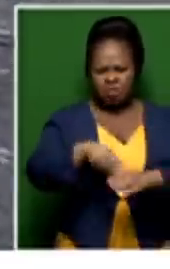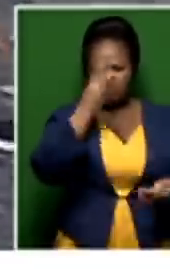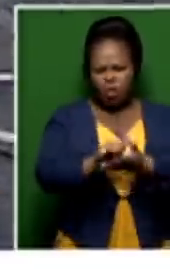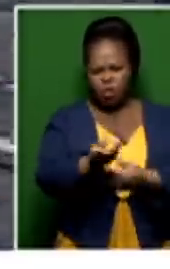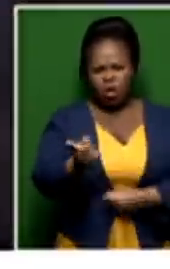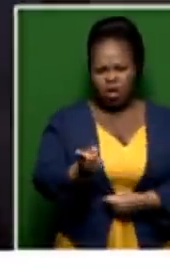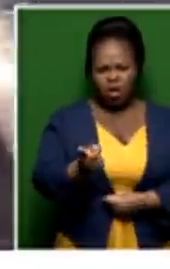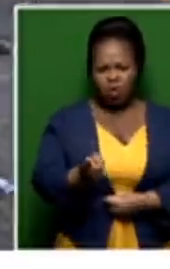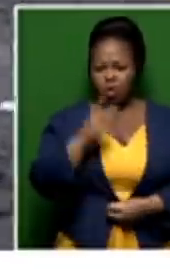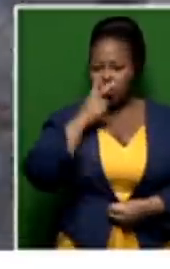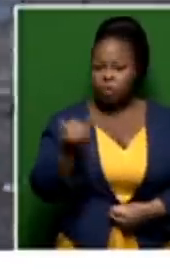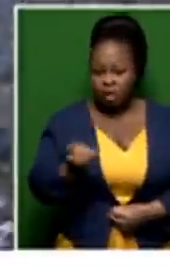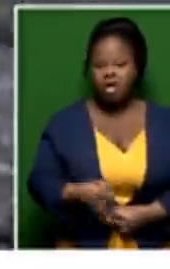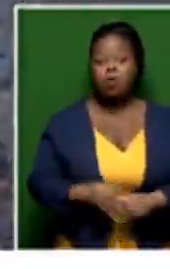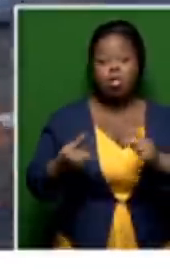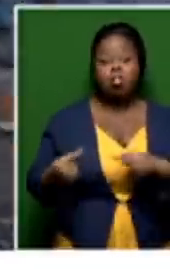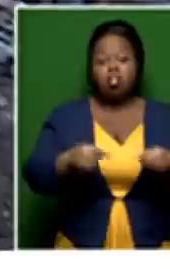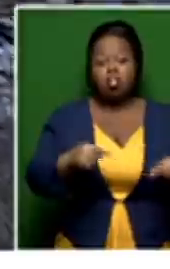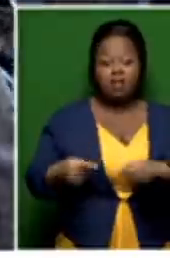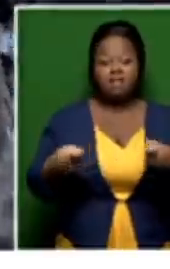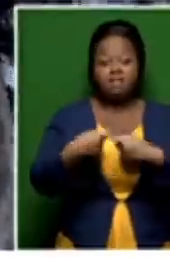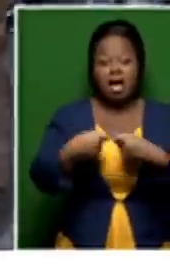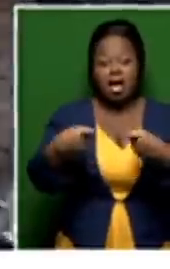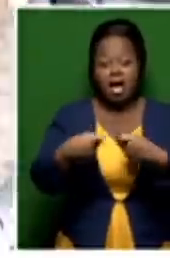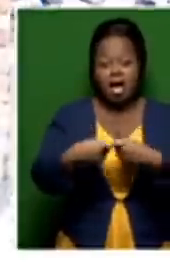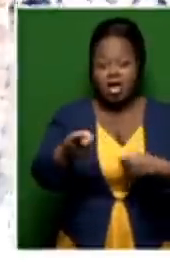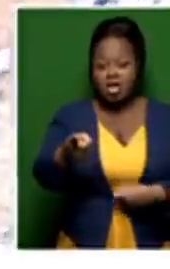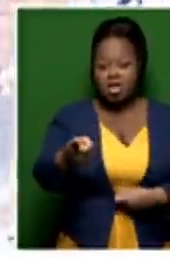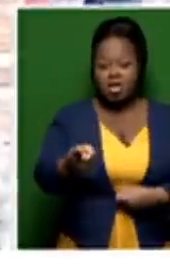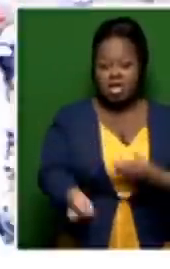here. It seems now there's a scuffle between.